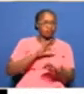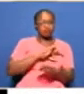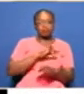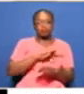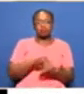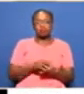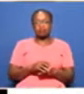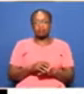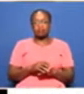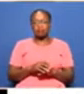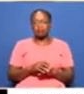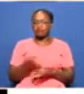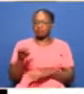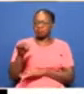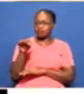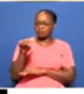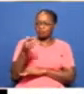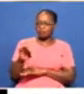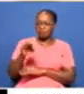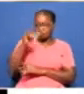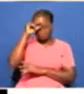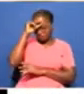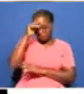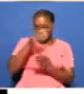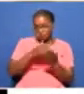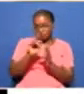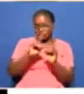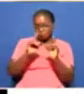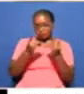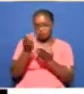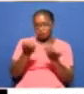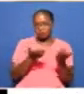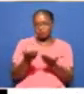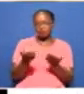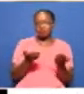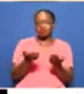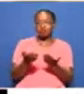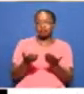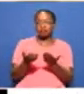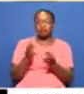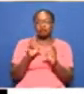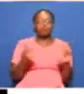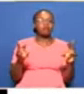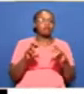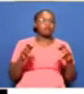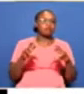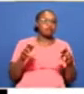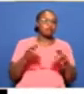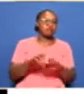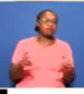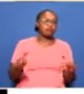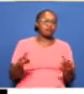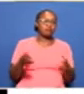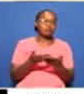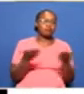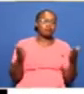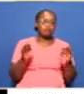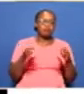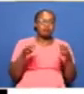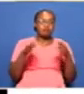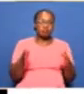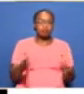urge the county government through the Department of Trade if they can look for market for these farmers so that